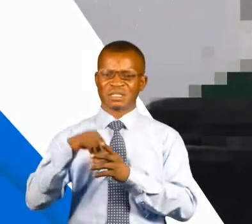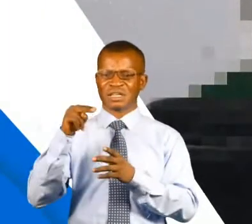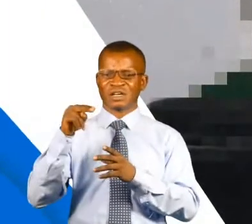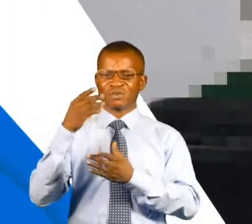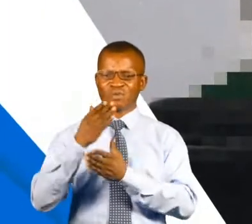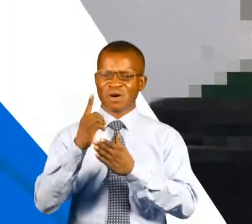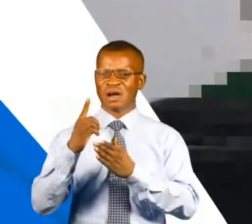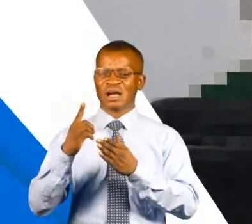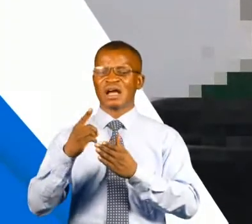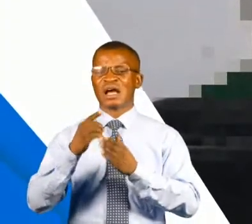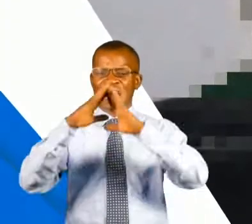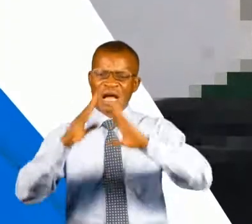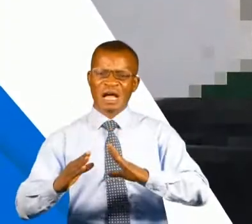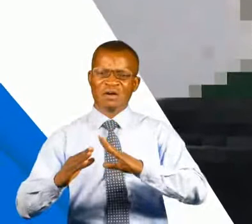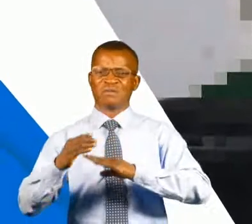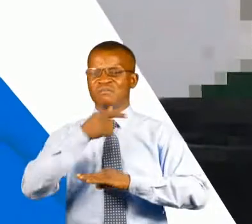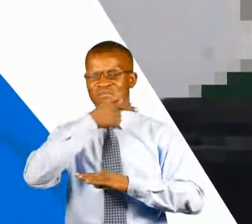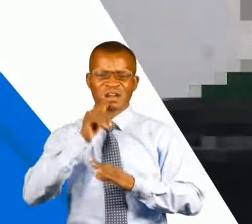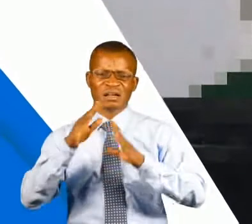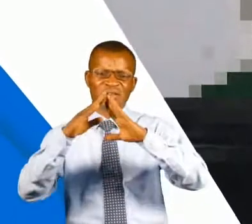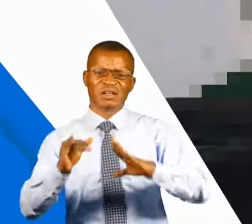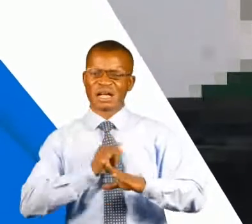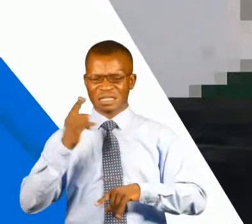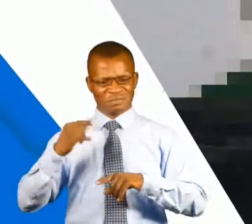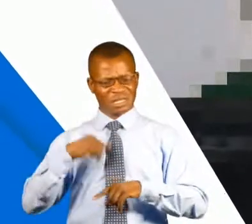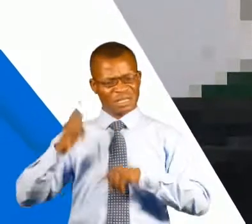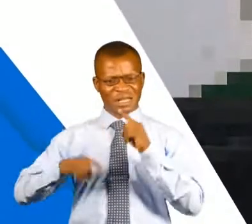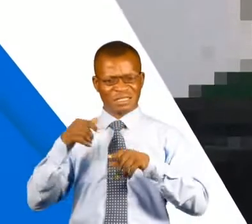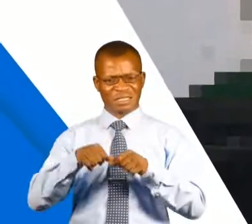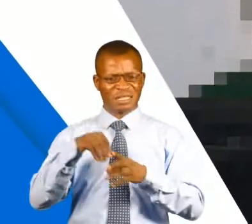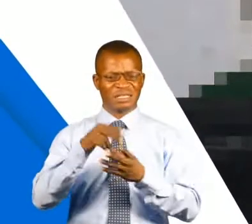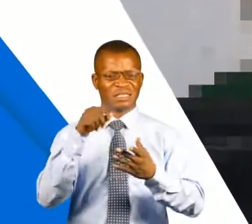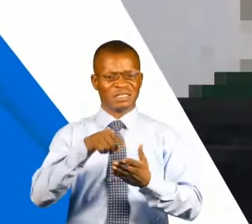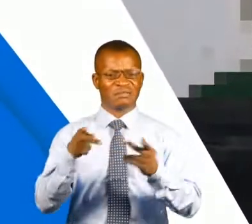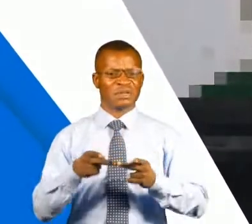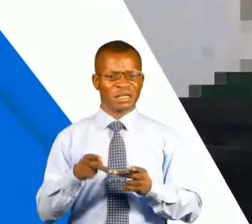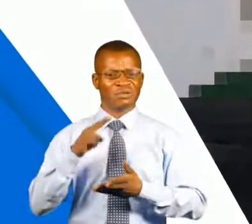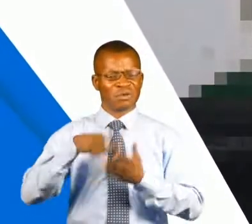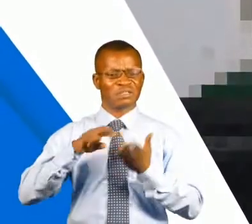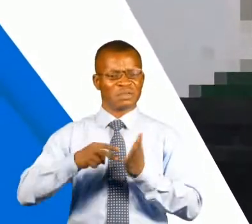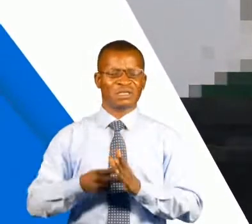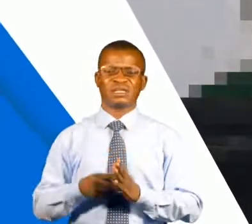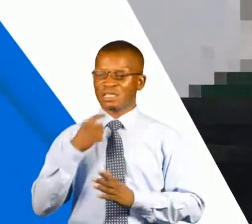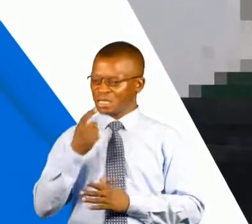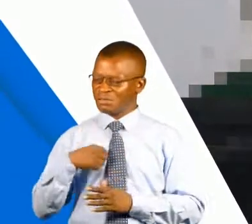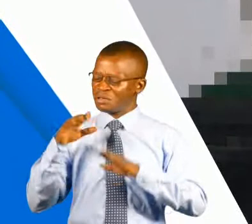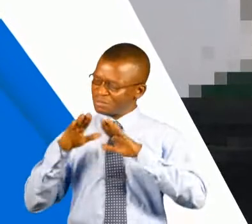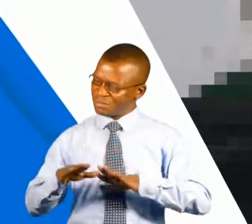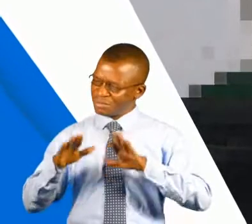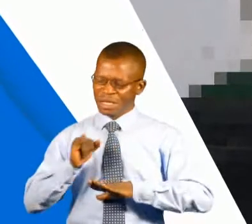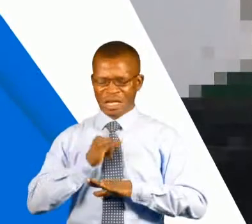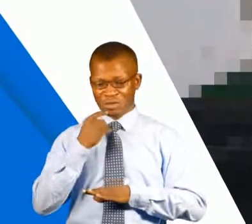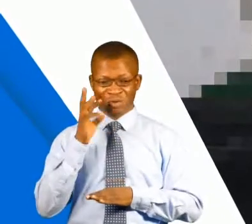Lilo house and inside grass. The grass is bed. I say, I can't stay this place. What is the meaning of this? He said, I should relax. I say, I